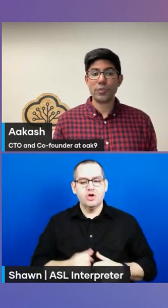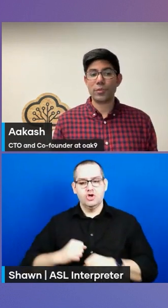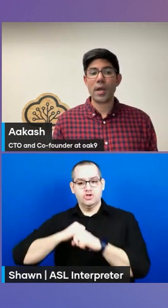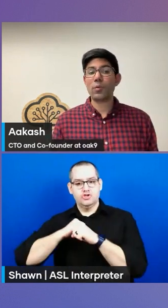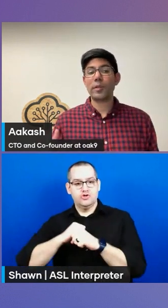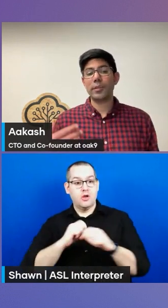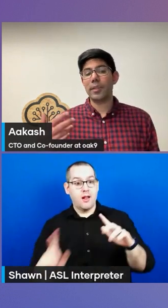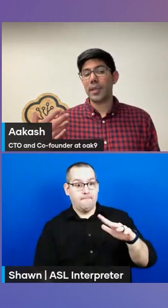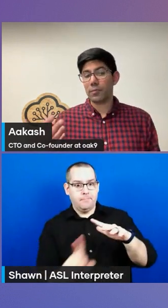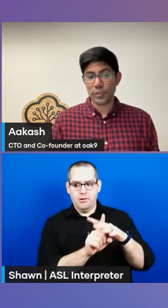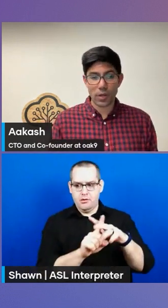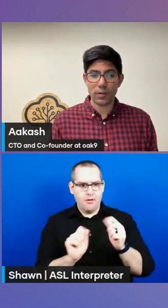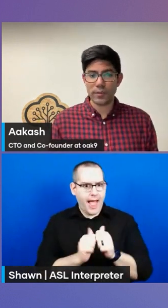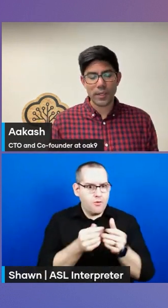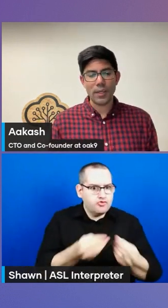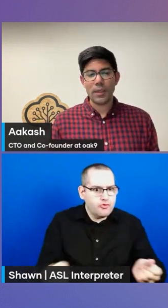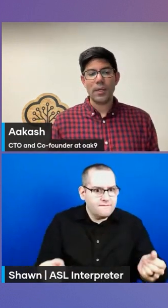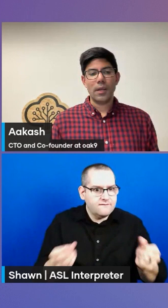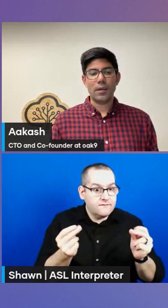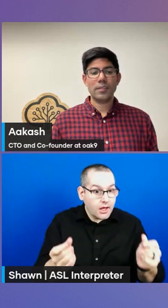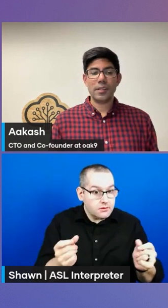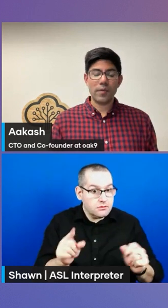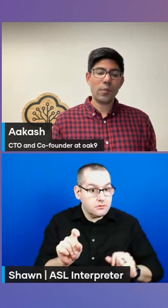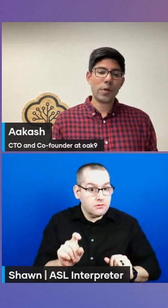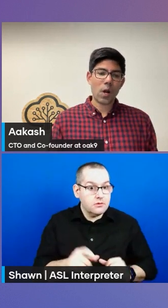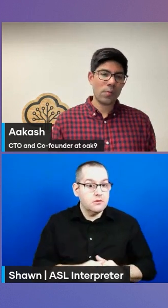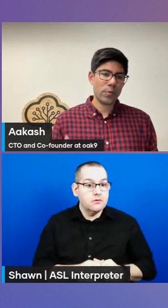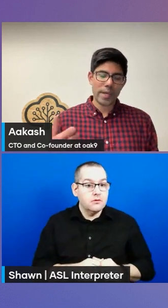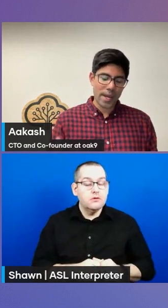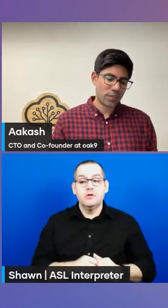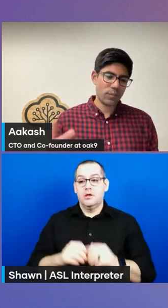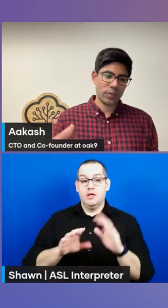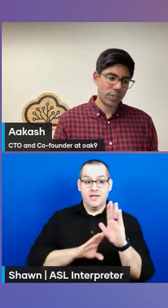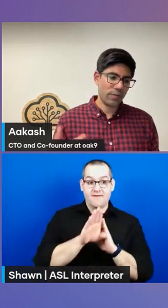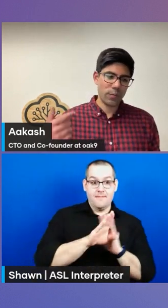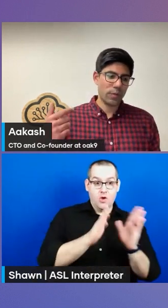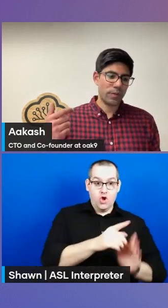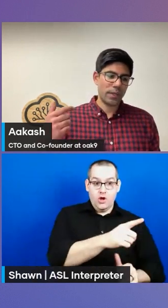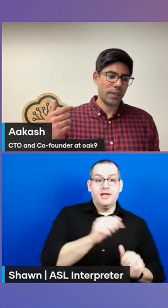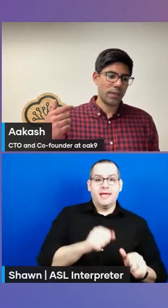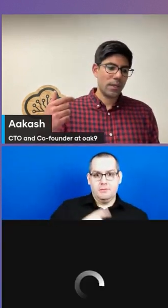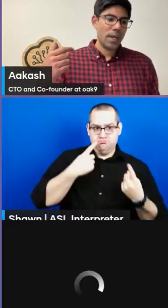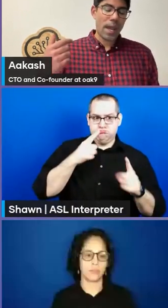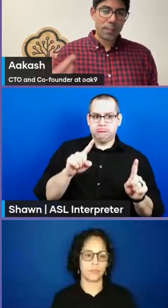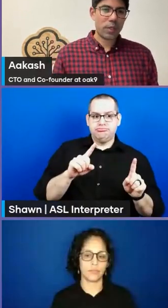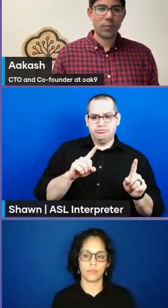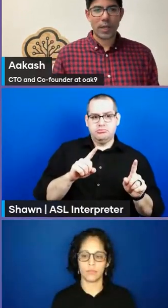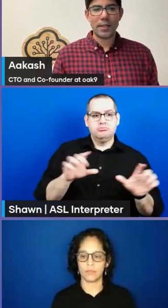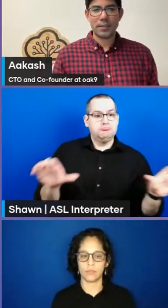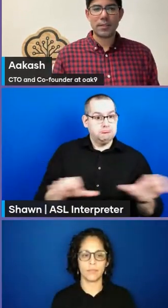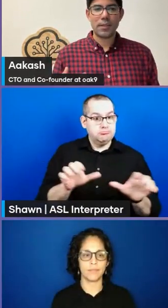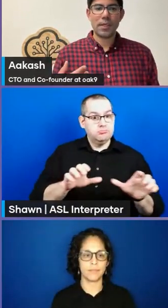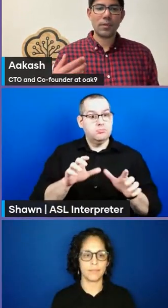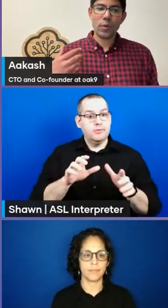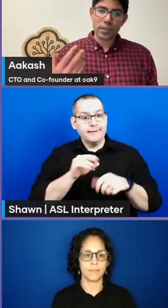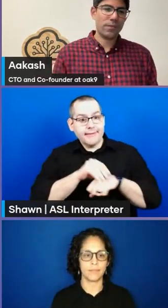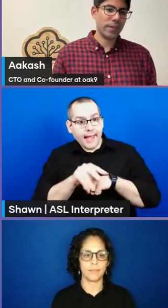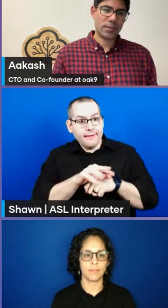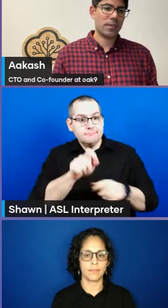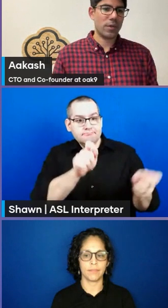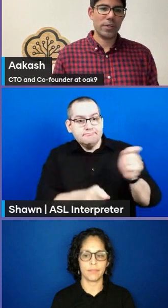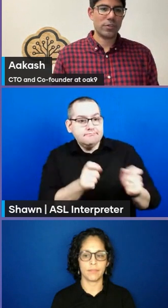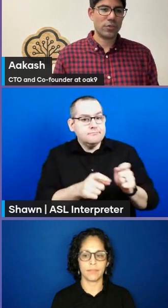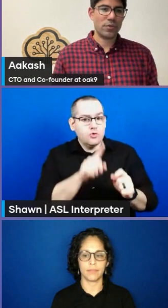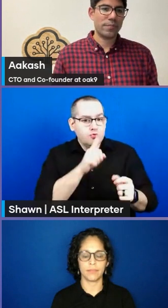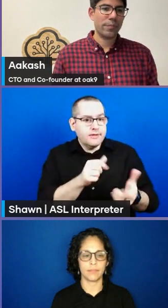security issues? How quickly do they get resolved? Is the developer armed with actionable, achievable, and applicable guidance that they can quickly